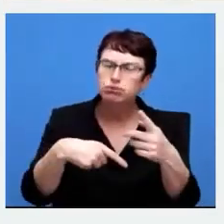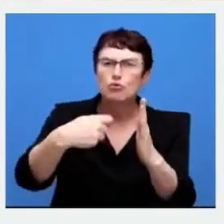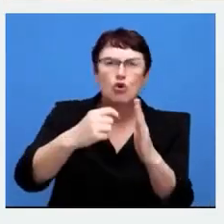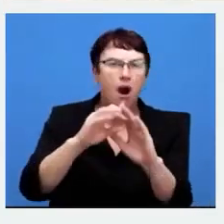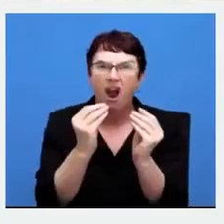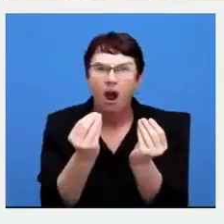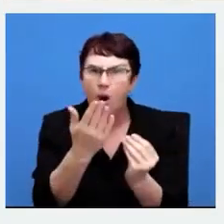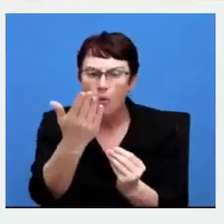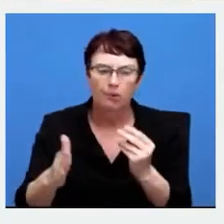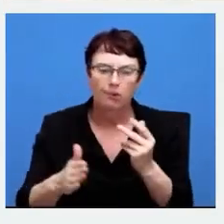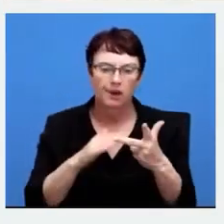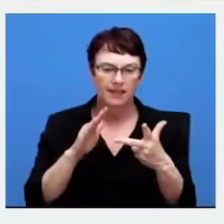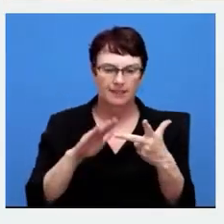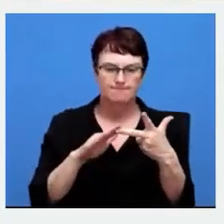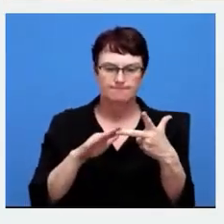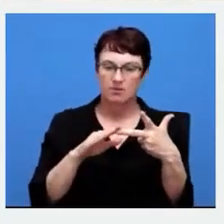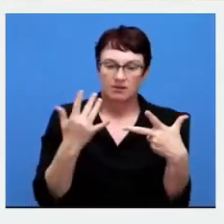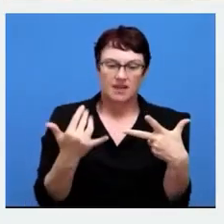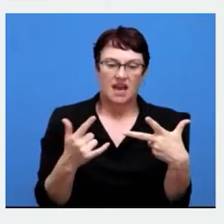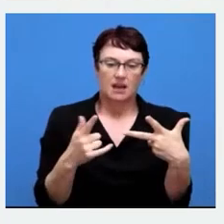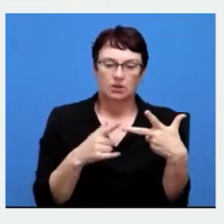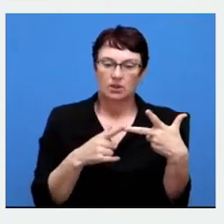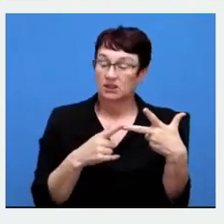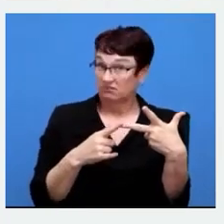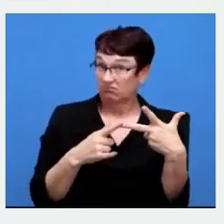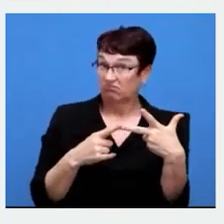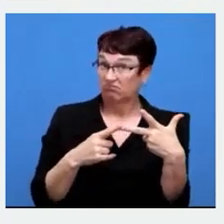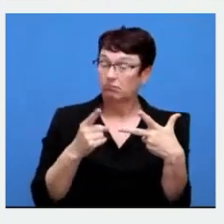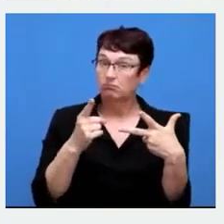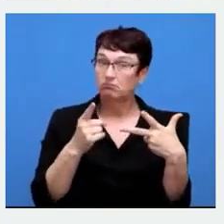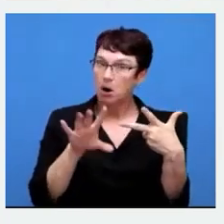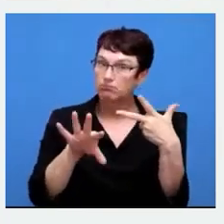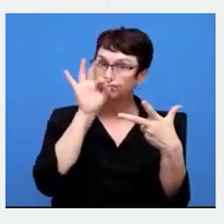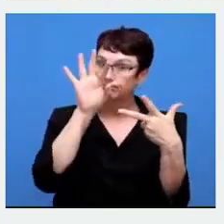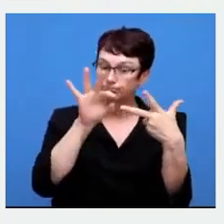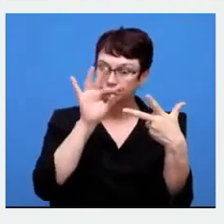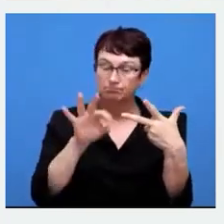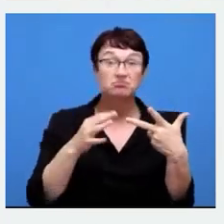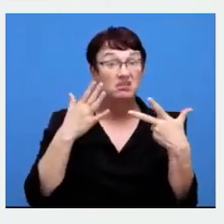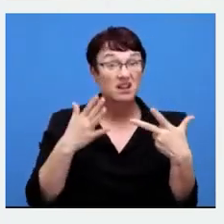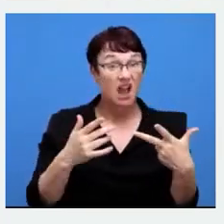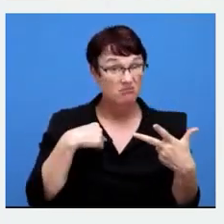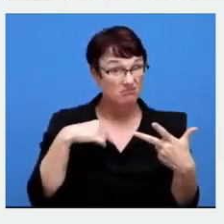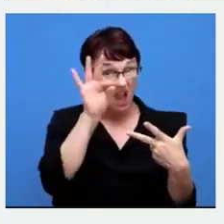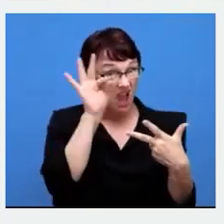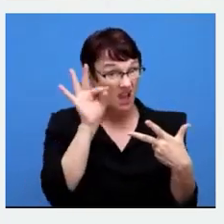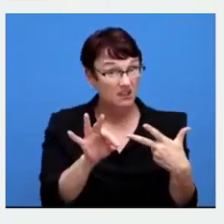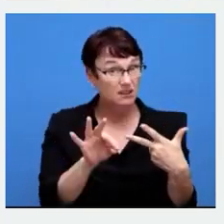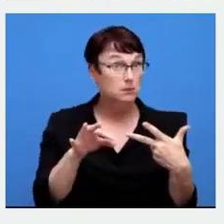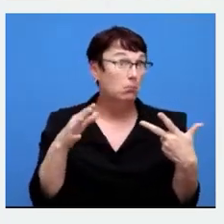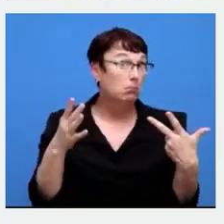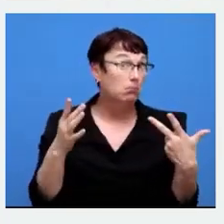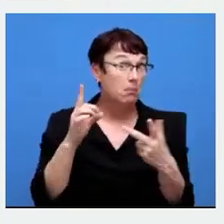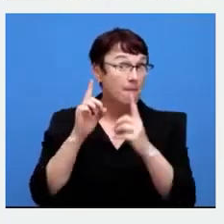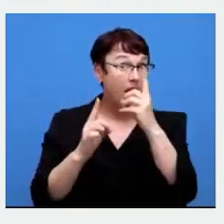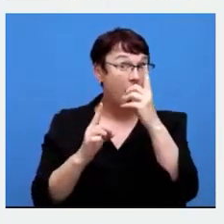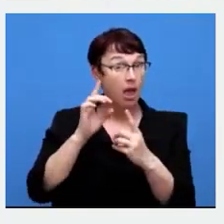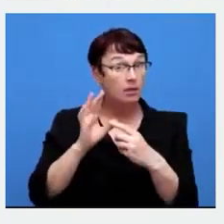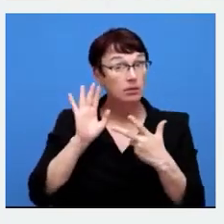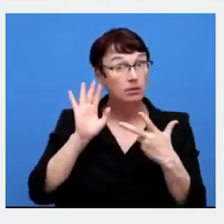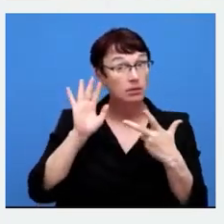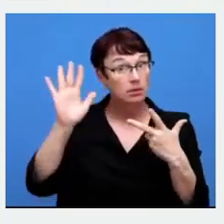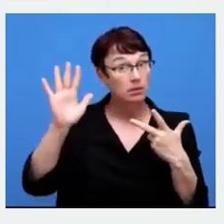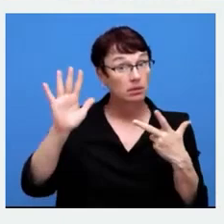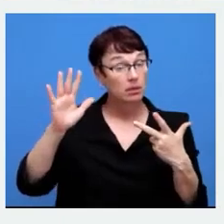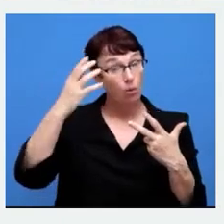spread, and is it interest from municipality of Milan to this? And